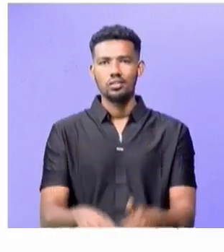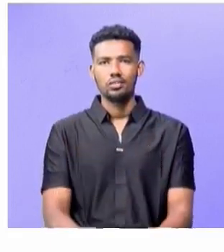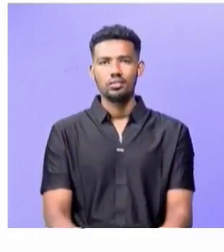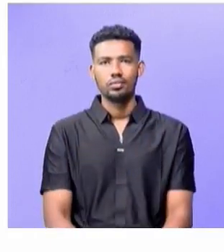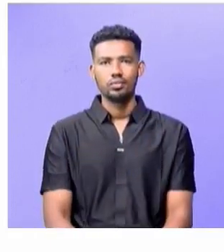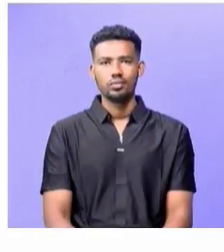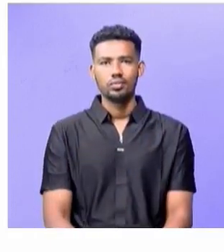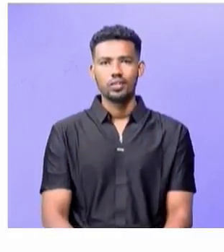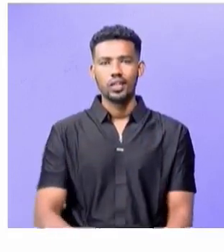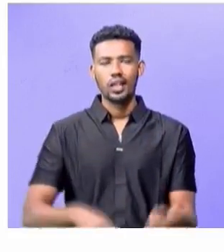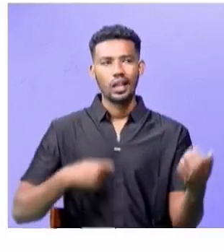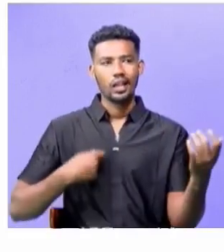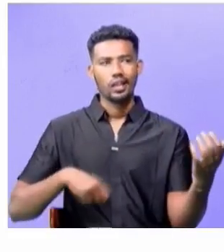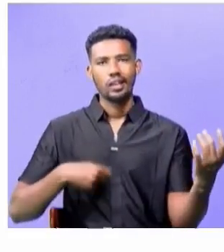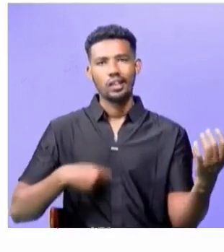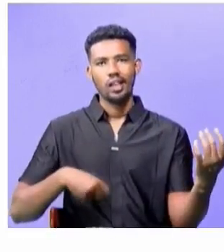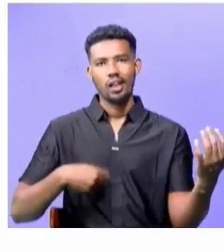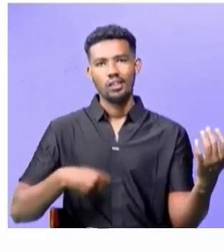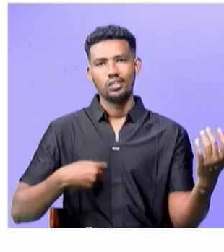guitar.